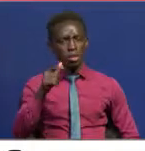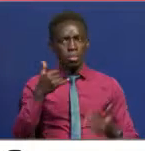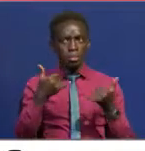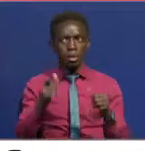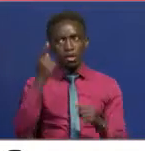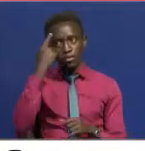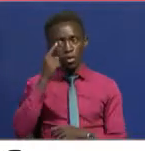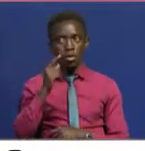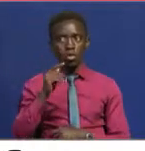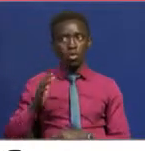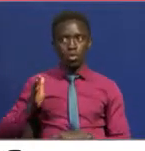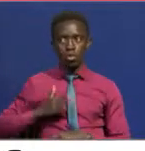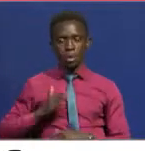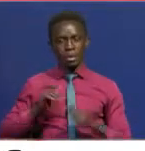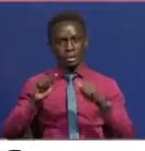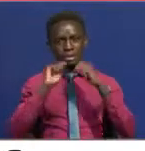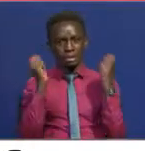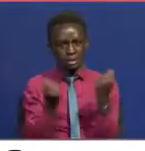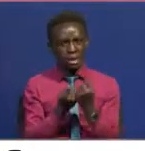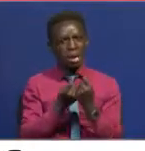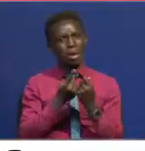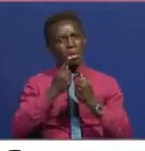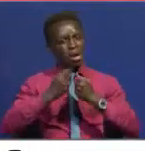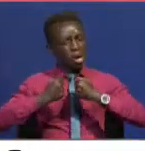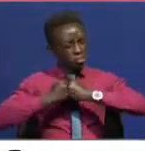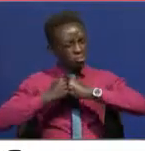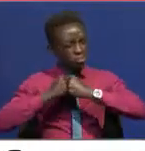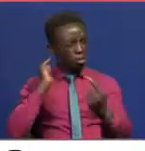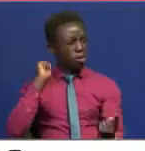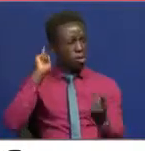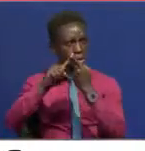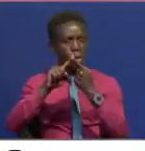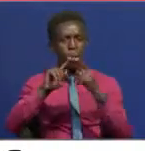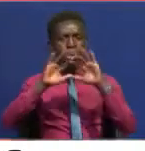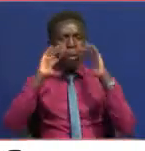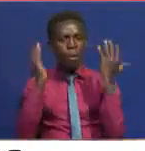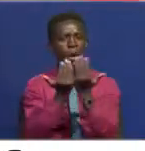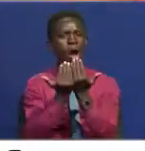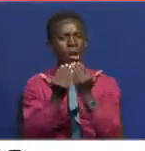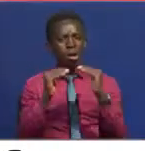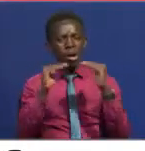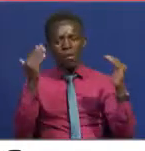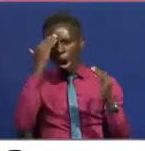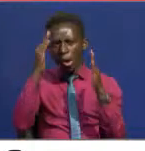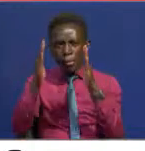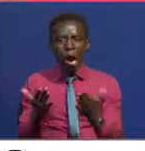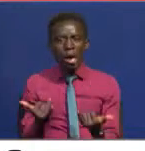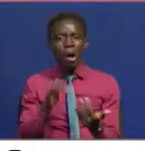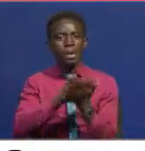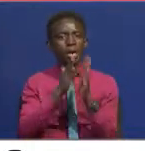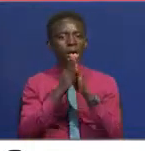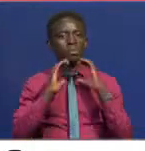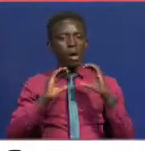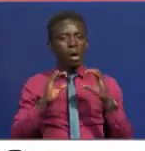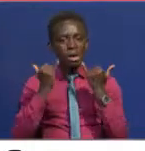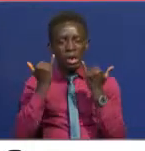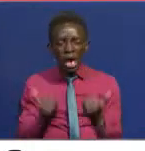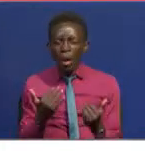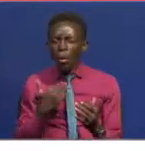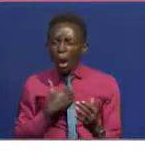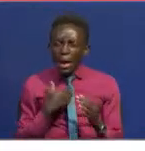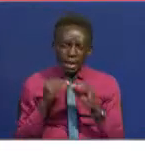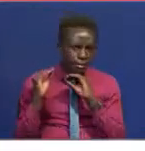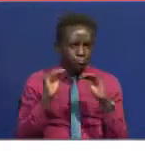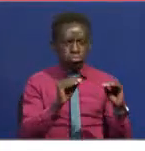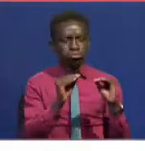and played at the world level, what are the things that you've picked up? And because you're also a coach, you want to bring back to the country such that the